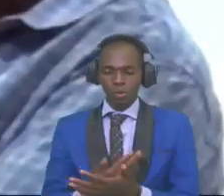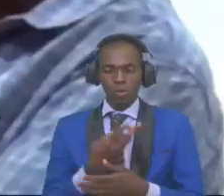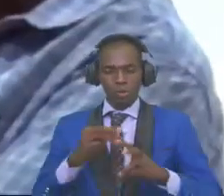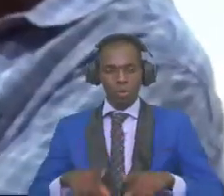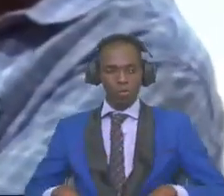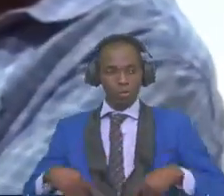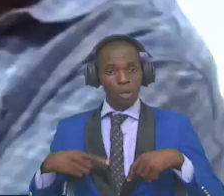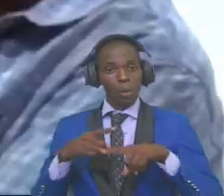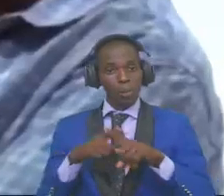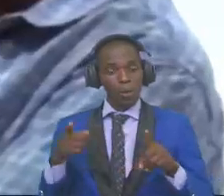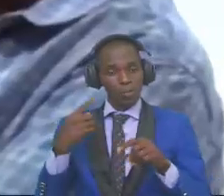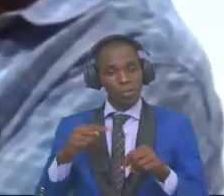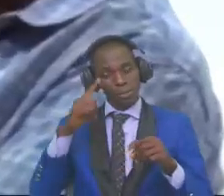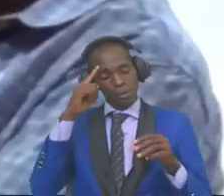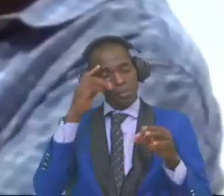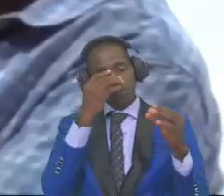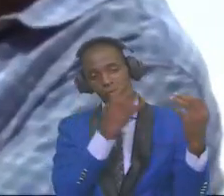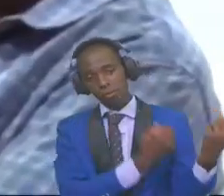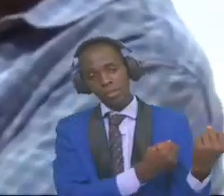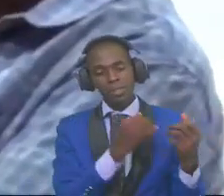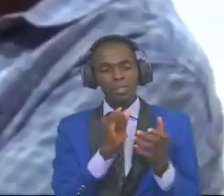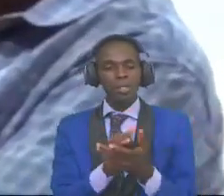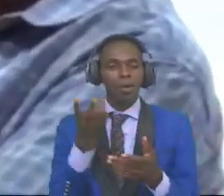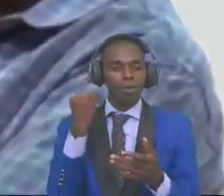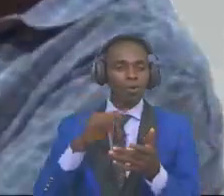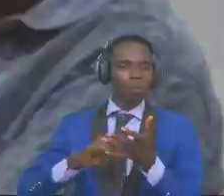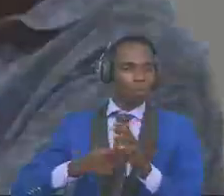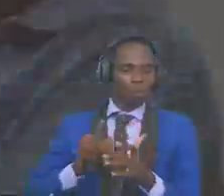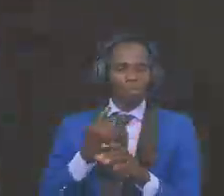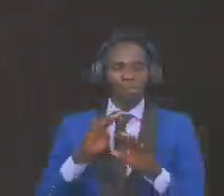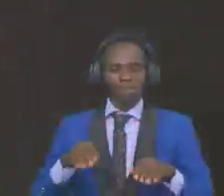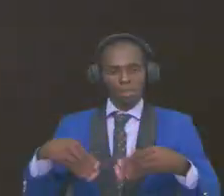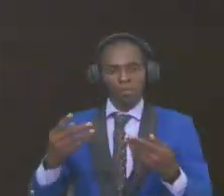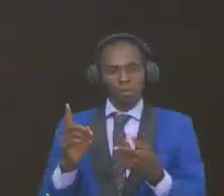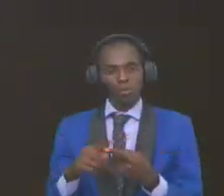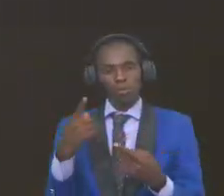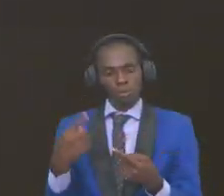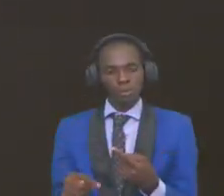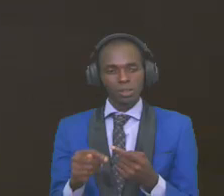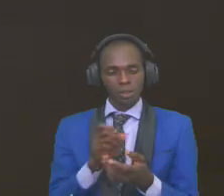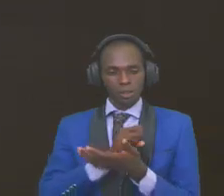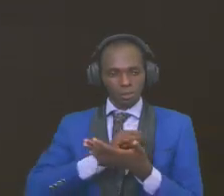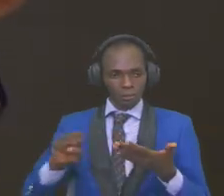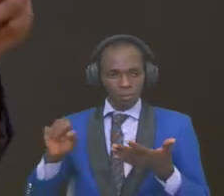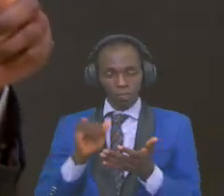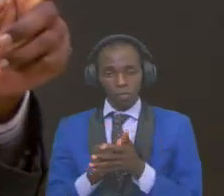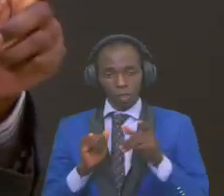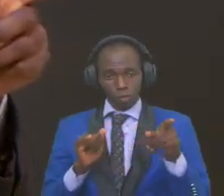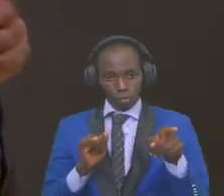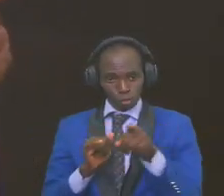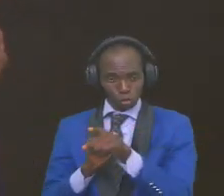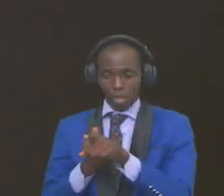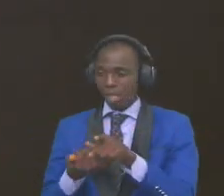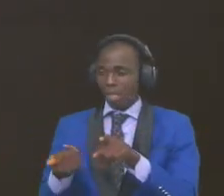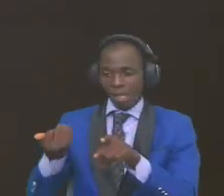the faith that was once delivered unto the saints, that you, anywhere you